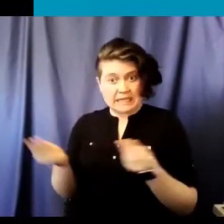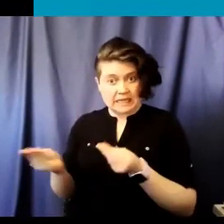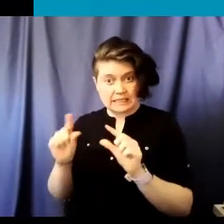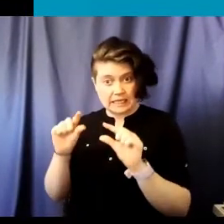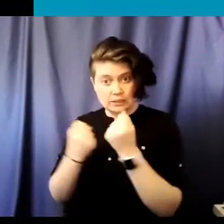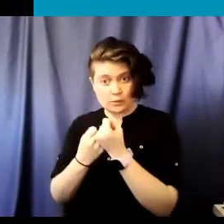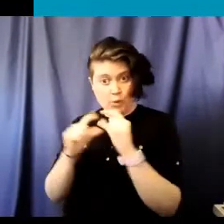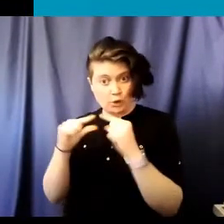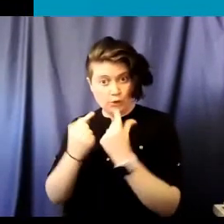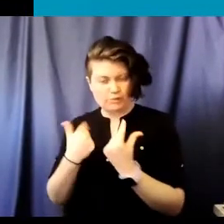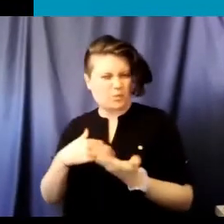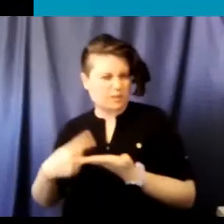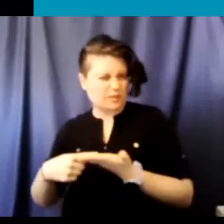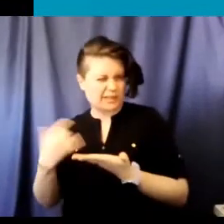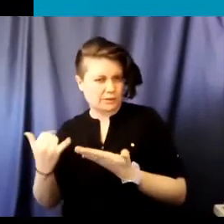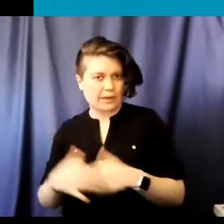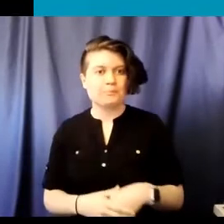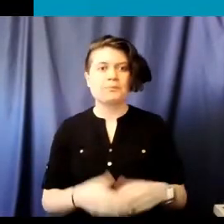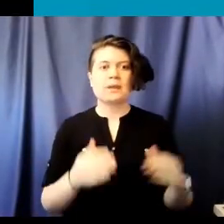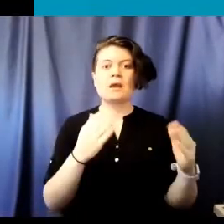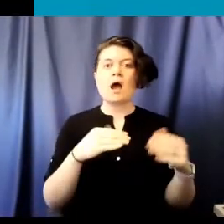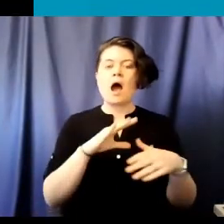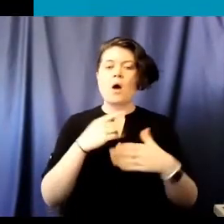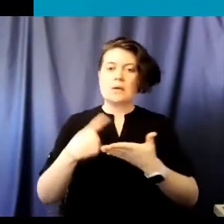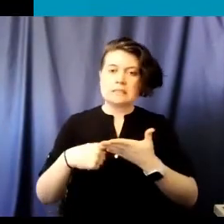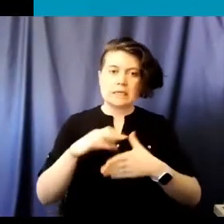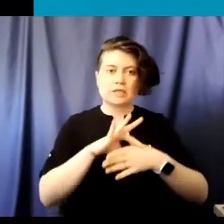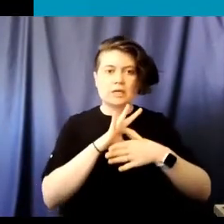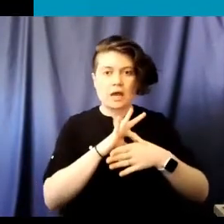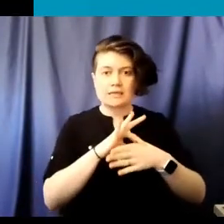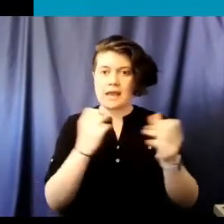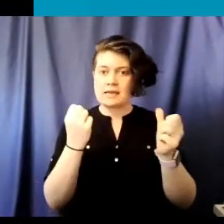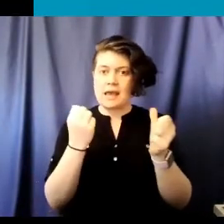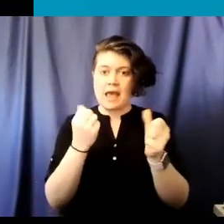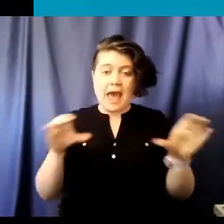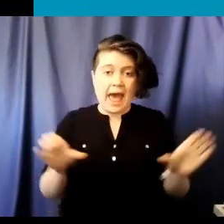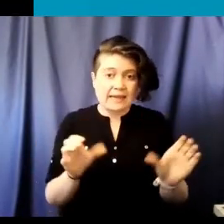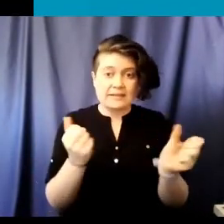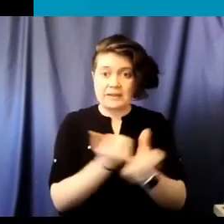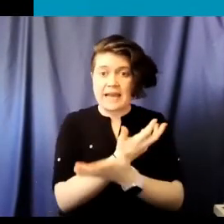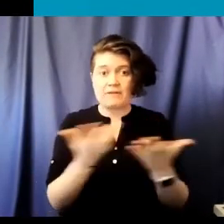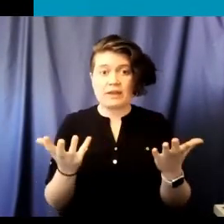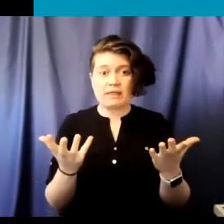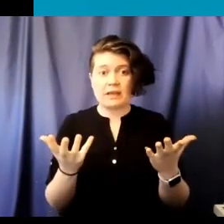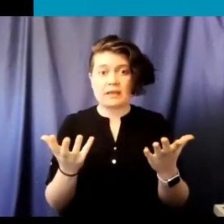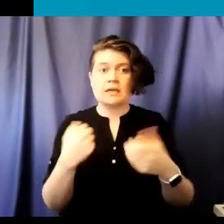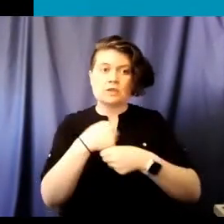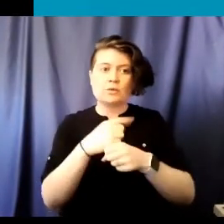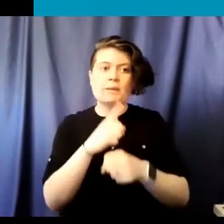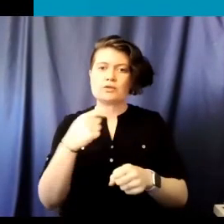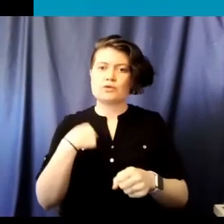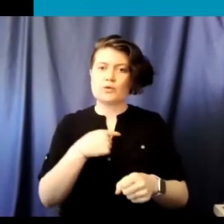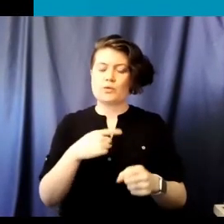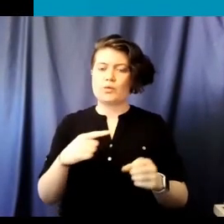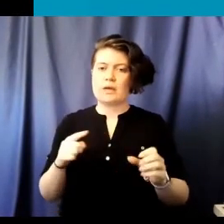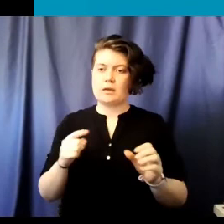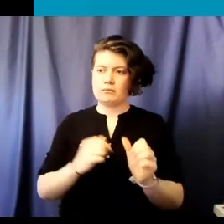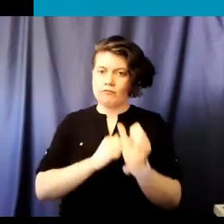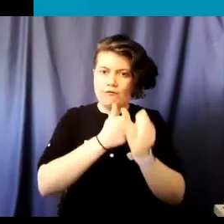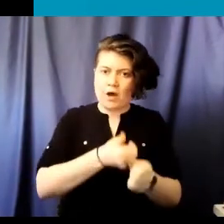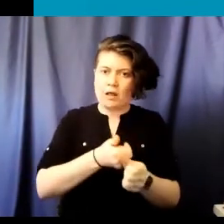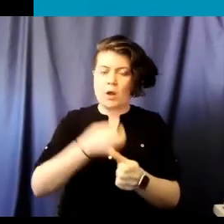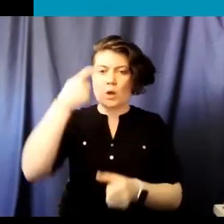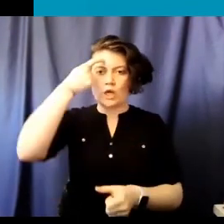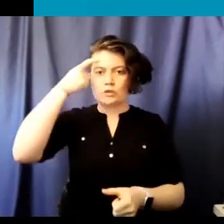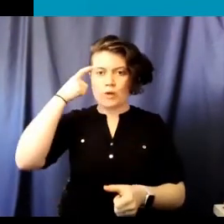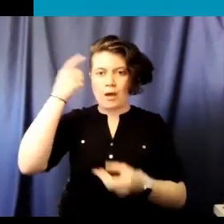our discussion and content, and the activities should be done under the lens of trauma-informed care. We